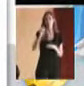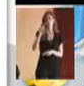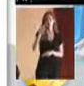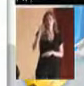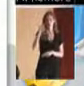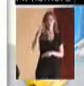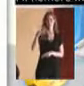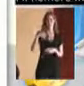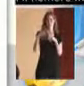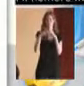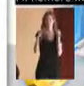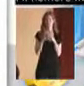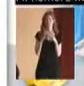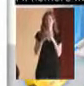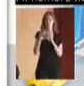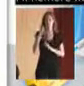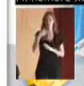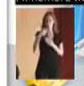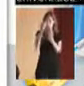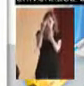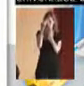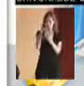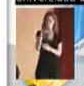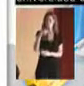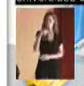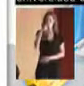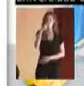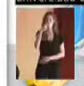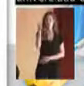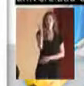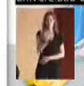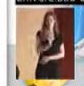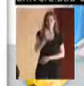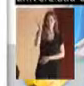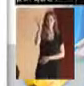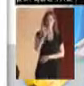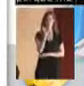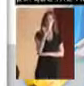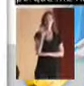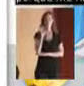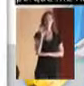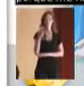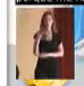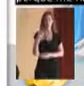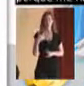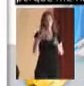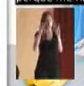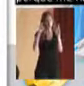My name is Alvaro. I come from the Granada University. First of all, I would like to thank you because I thought that your presentation was extremely interesting.